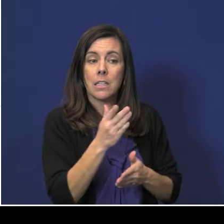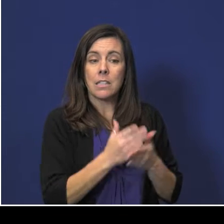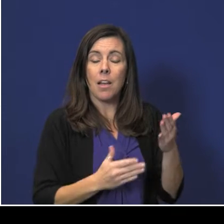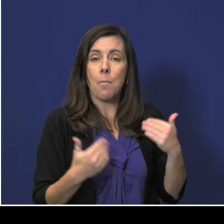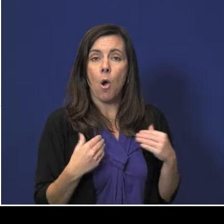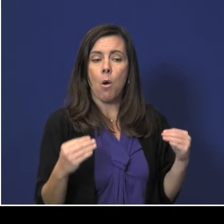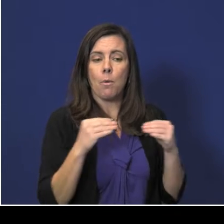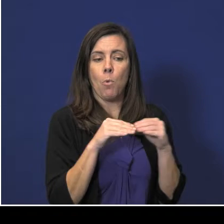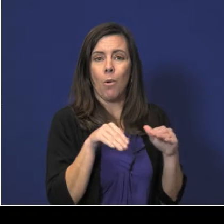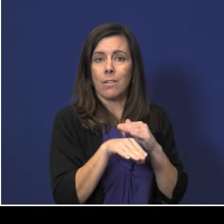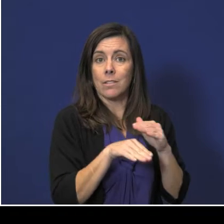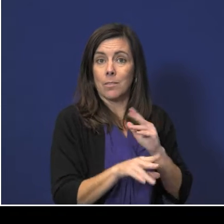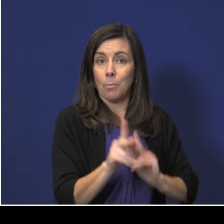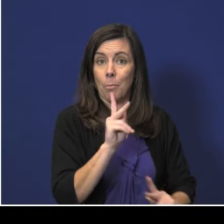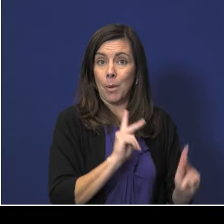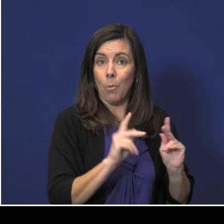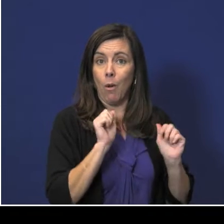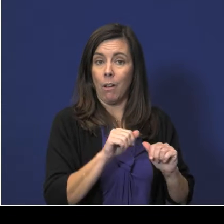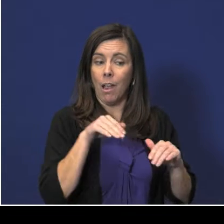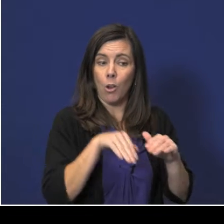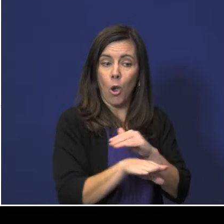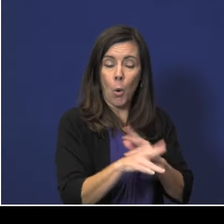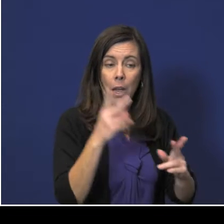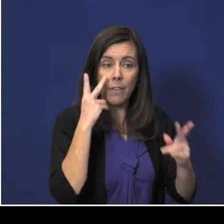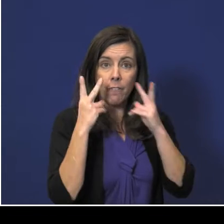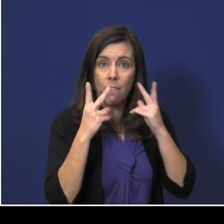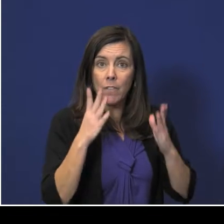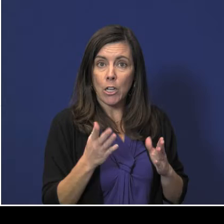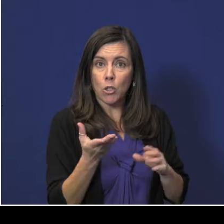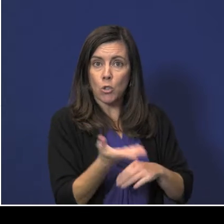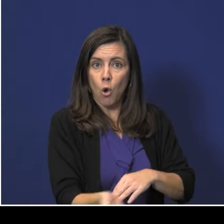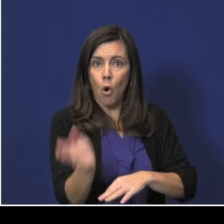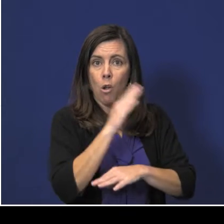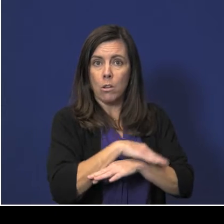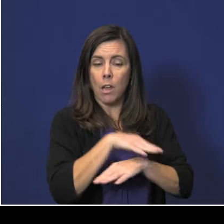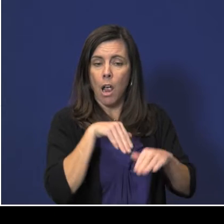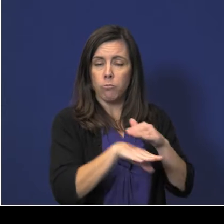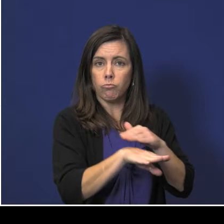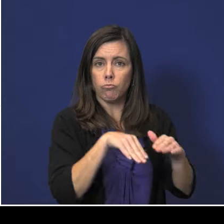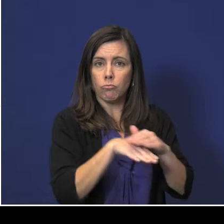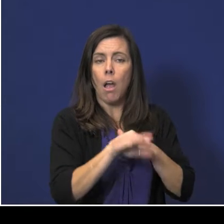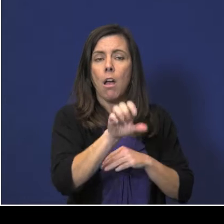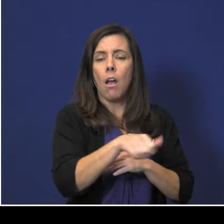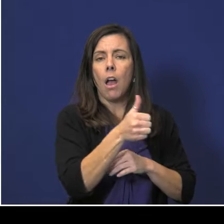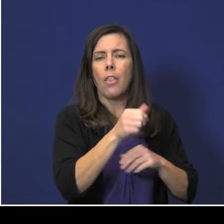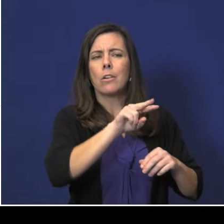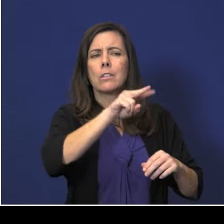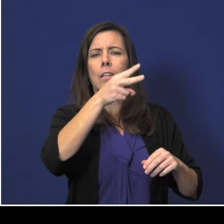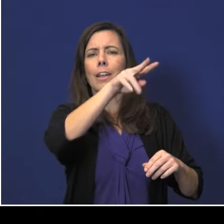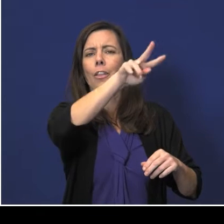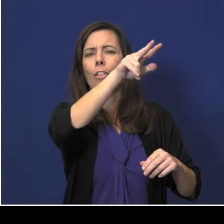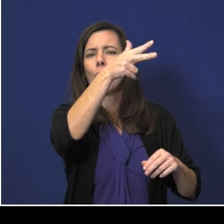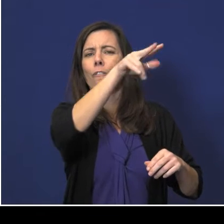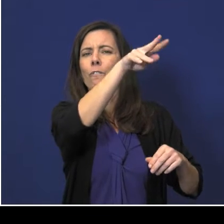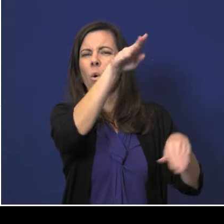accessible to the public and visitors throughout the day, and others are upstairs a little further and more separated. It also